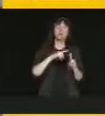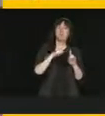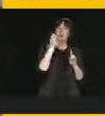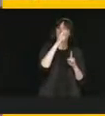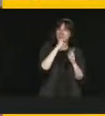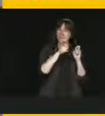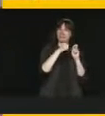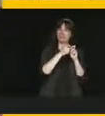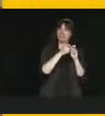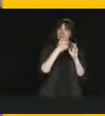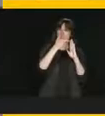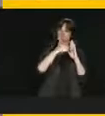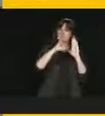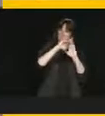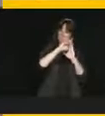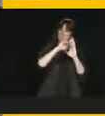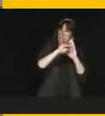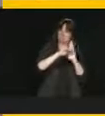measures.